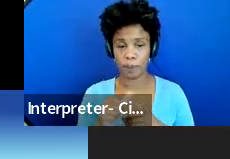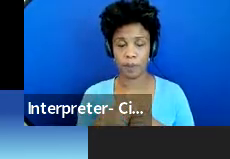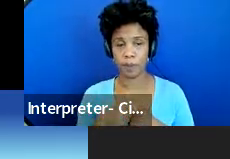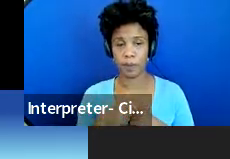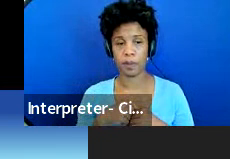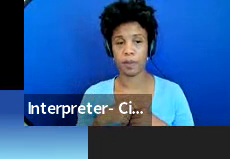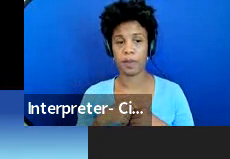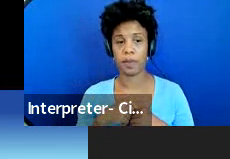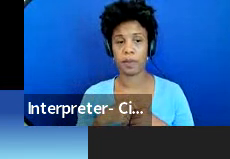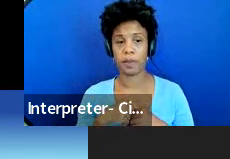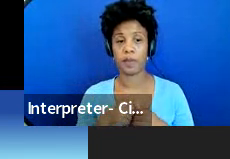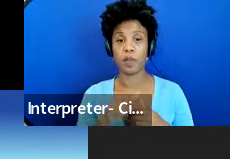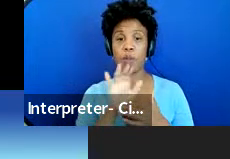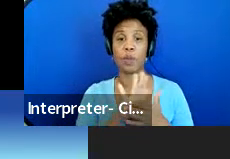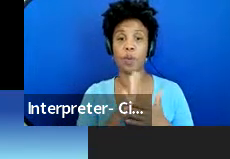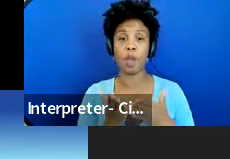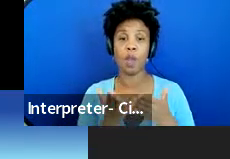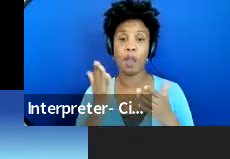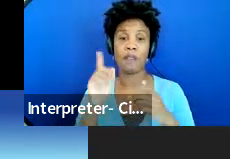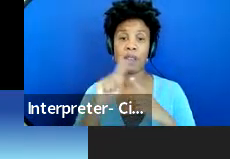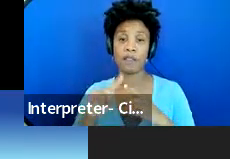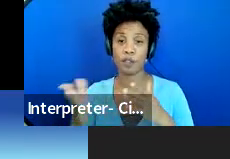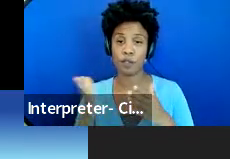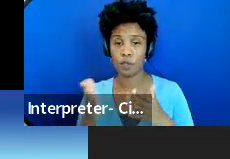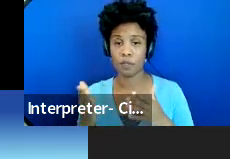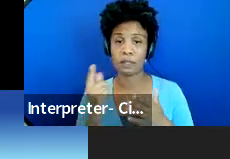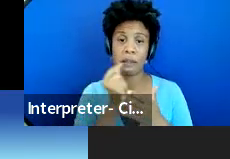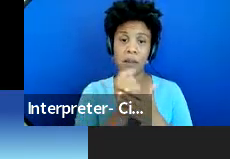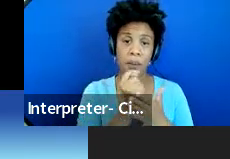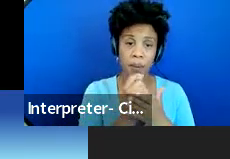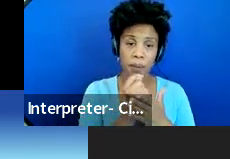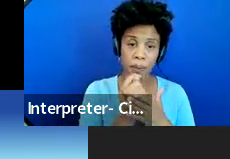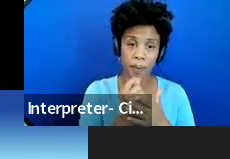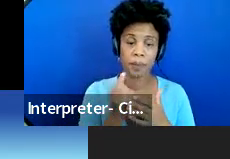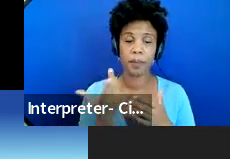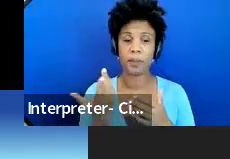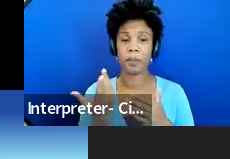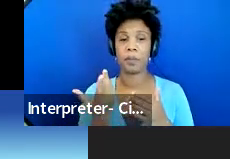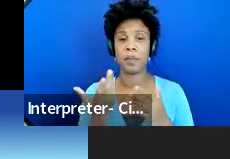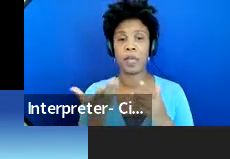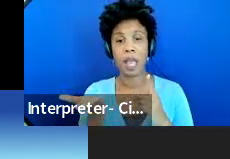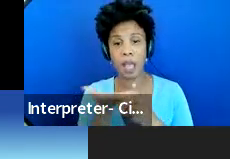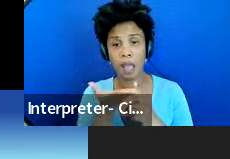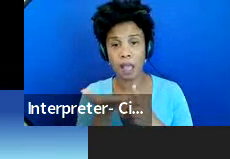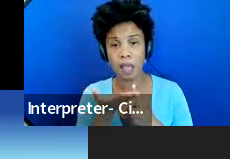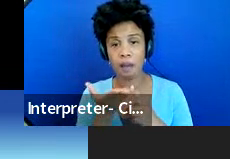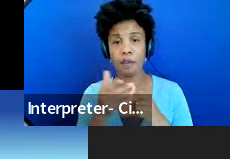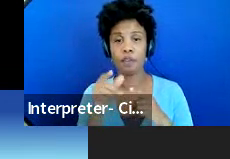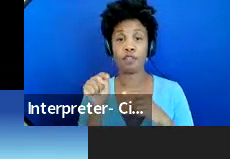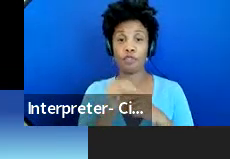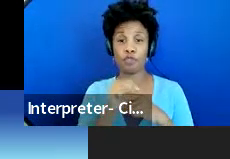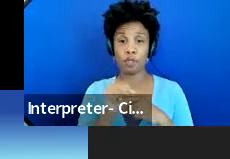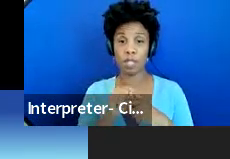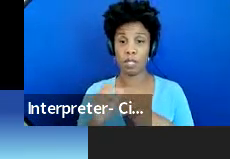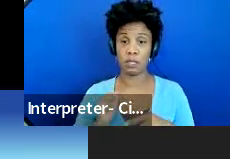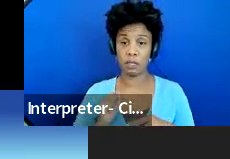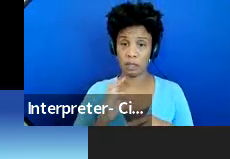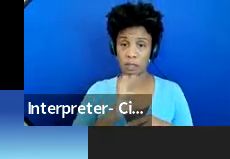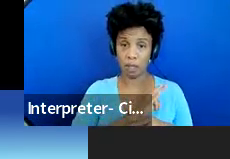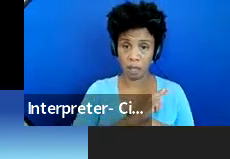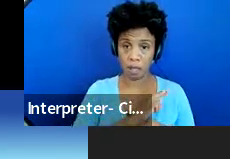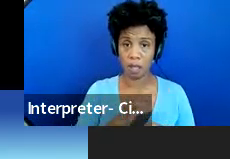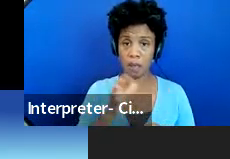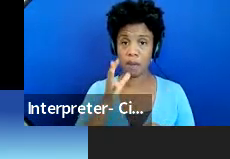services in a number of areas, including therapy, and they also provide advocacy and training for both staff and parents, as well as